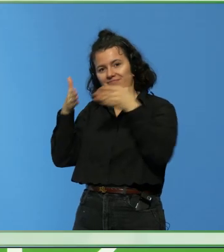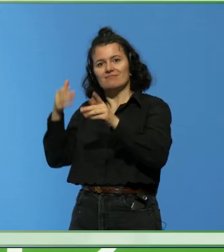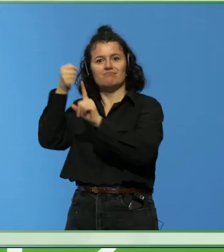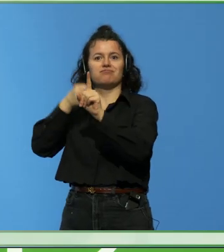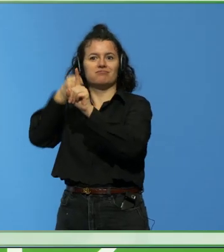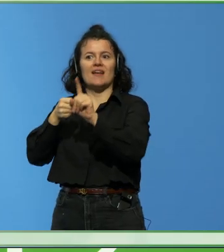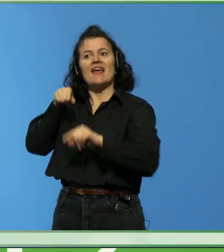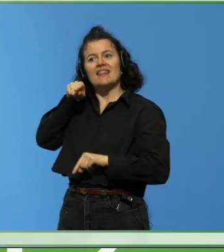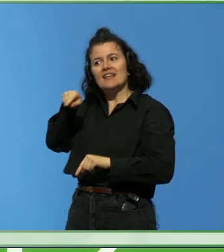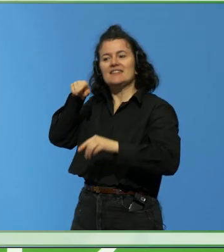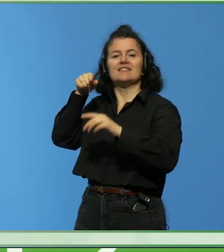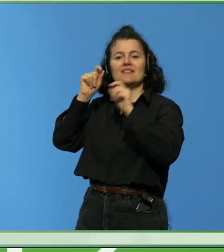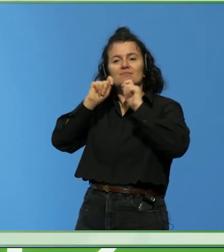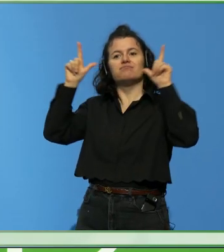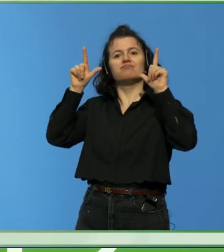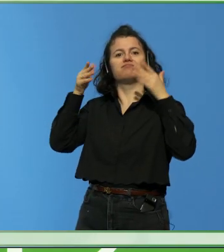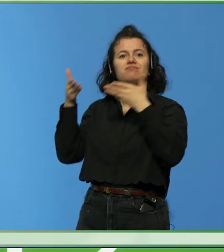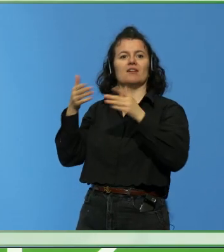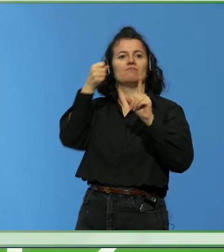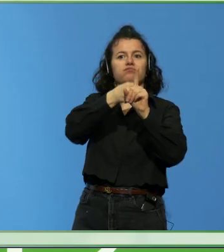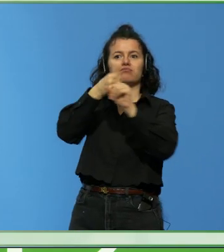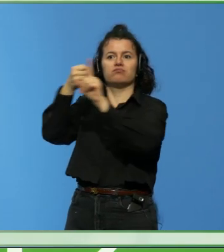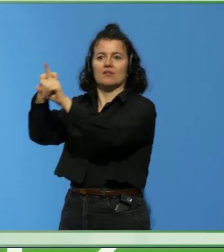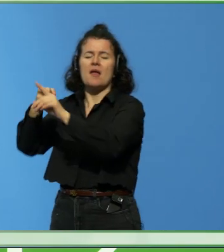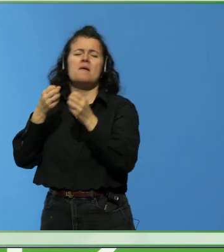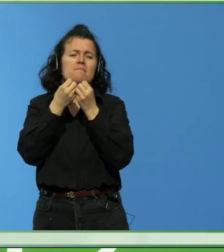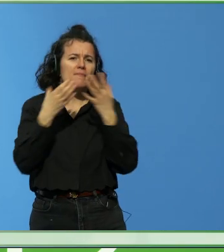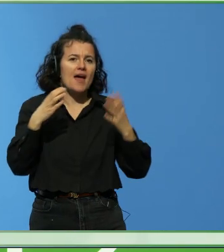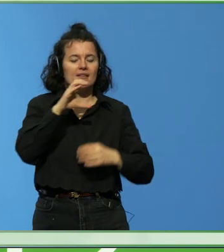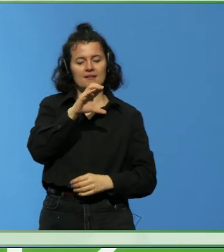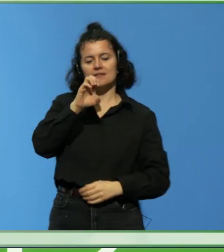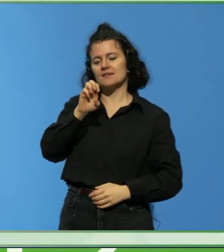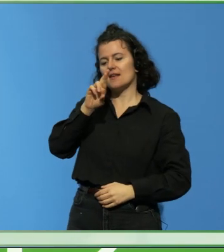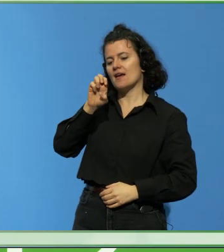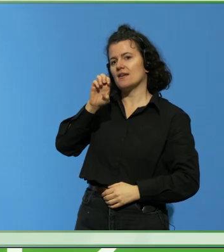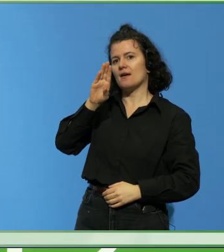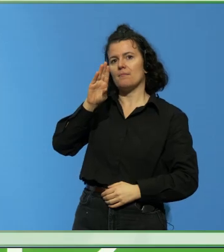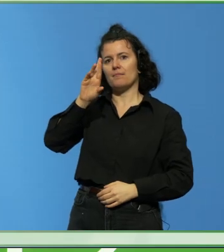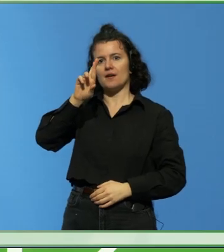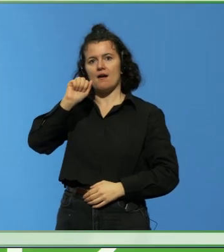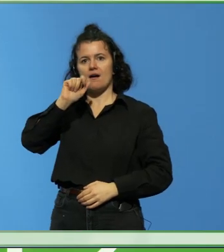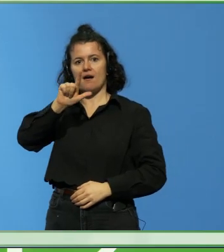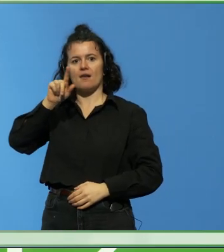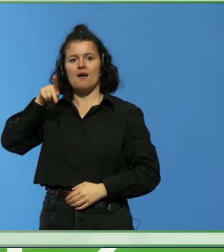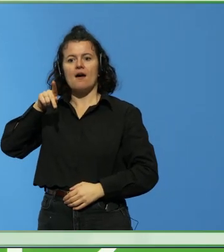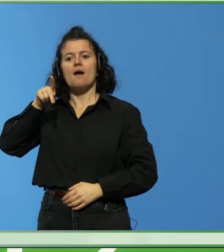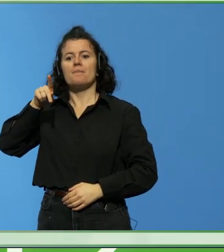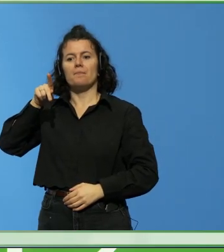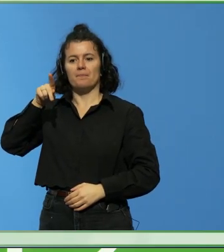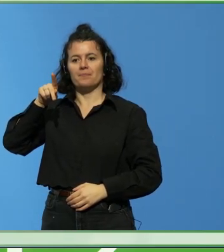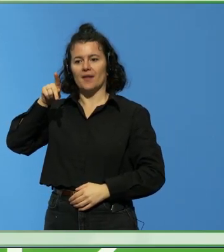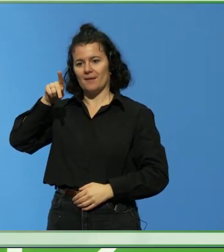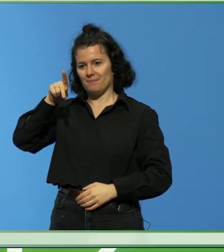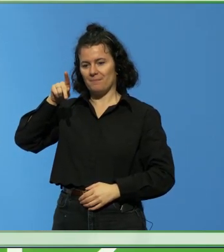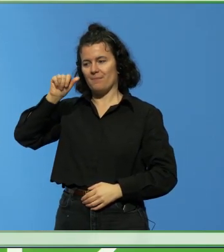especially professionals, are not aware what cerebral palsy means and what it does and means for people like us,